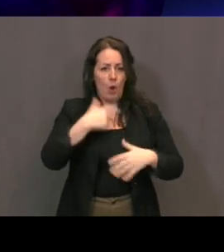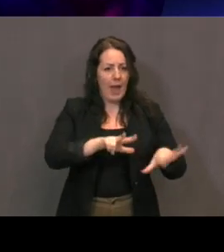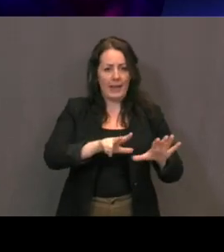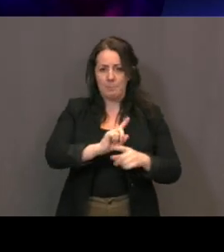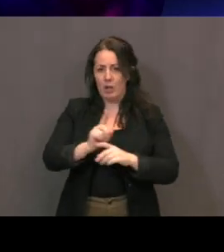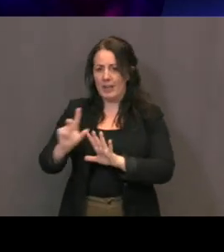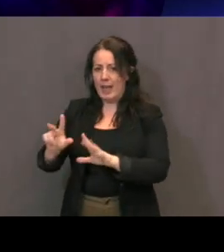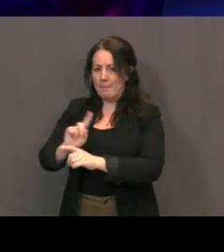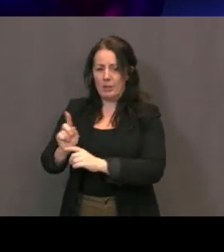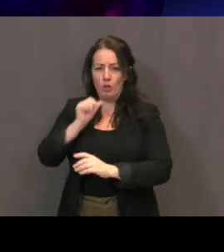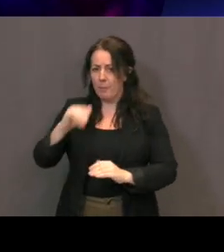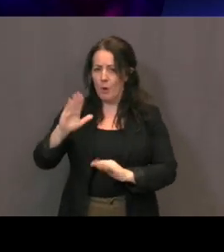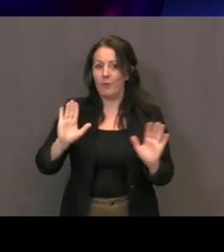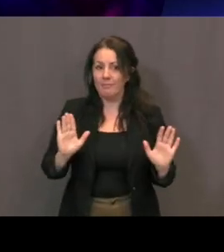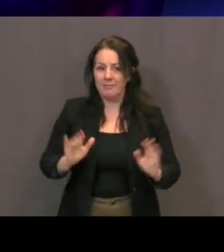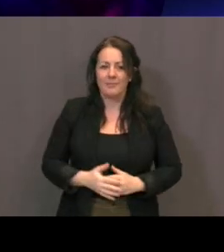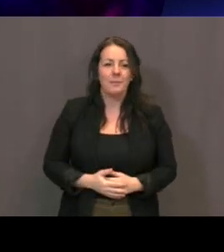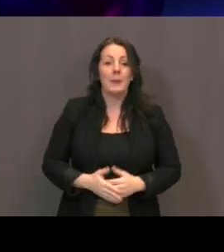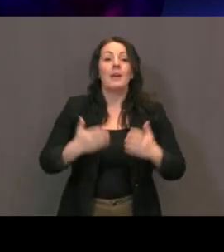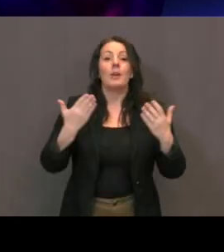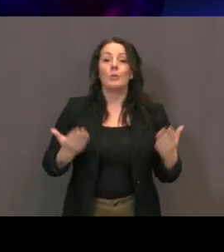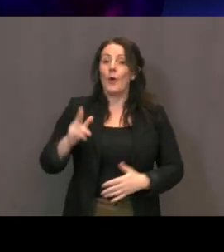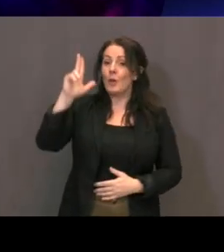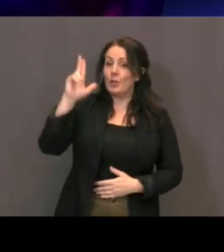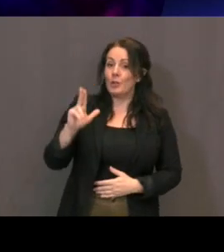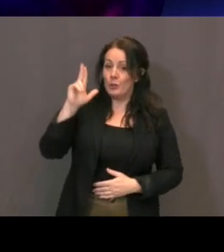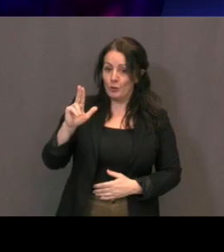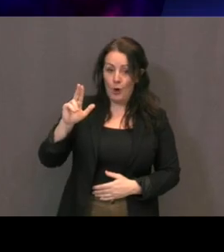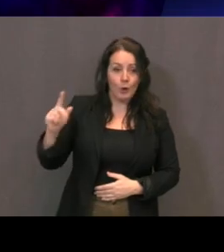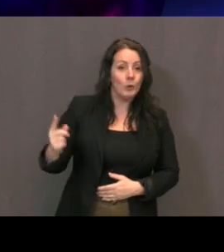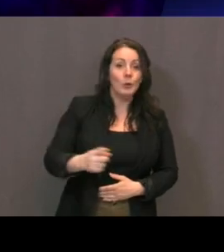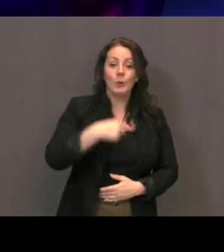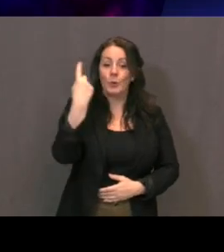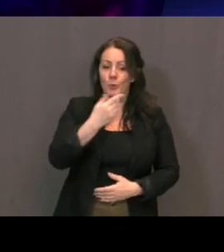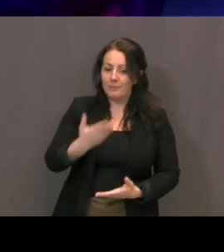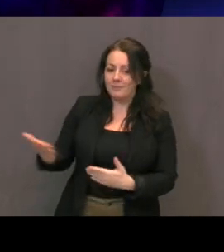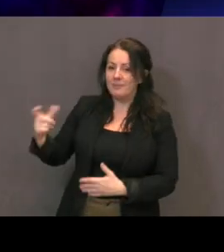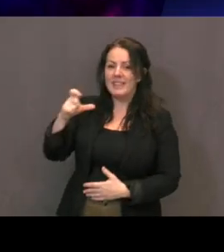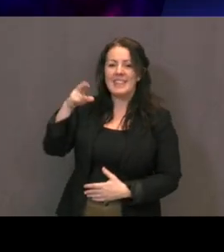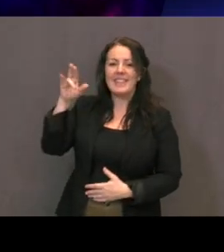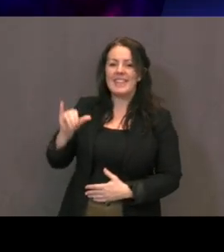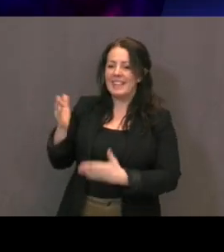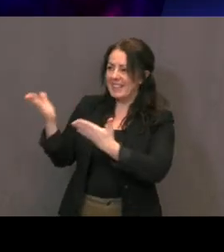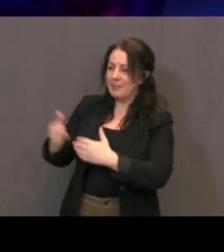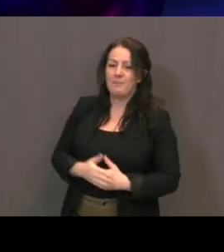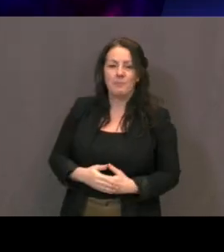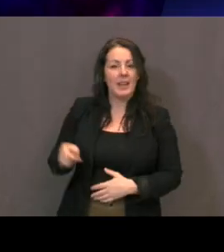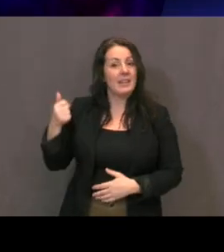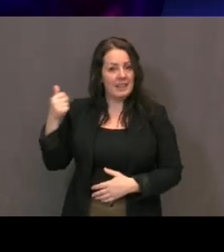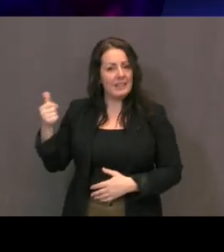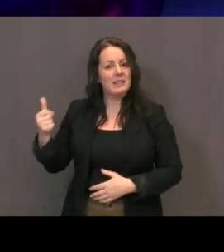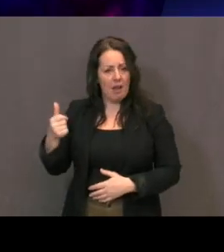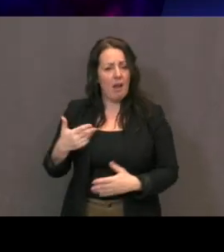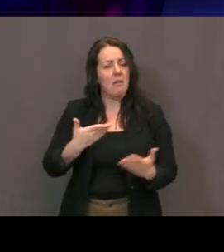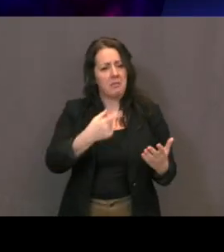so now I'm going to start by giving the floor to Gry, who will be arguing in favor of the motion, as is the tradition of an